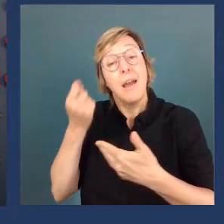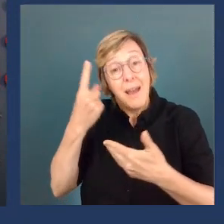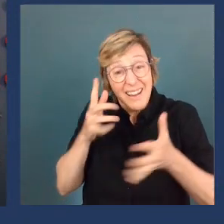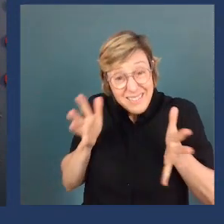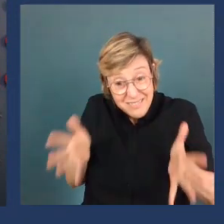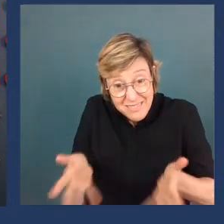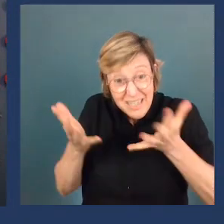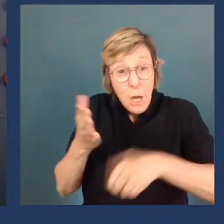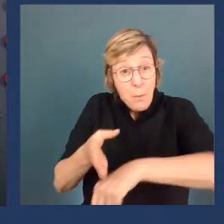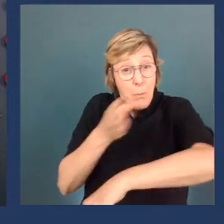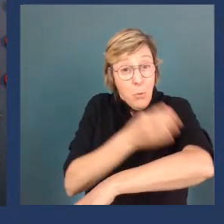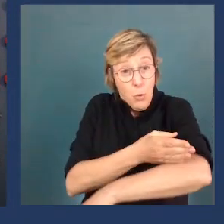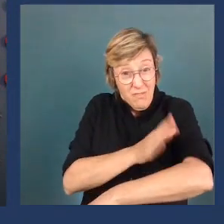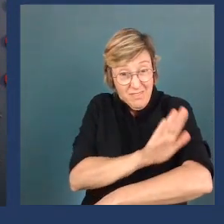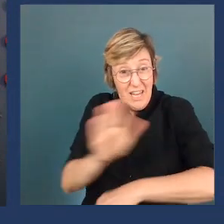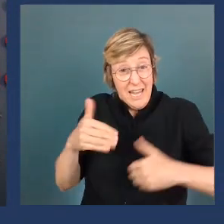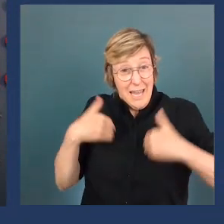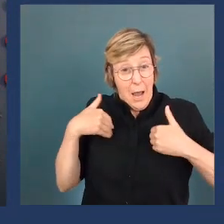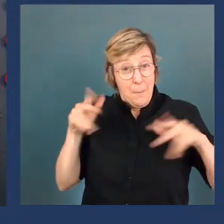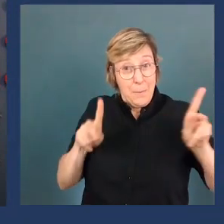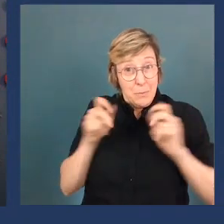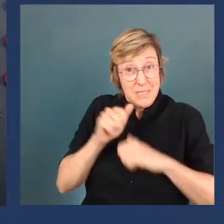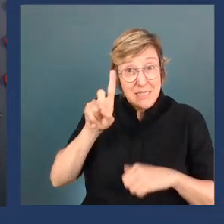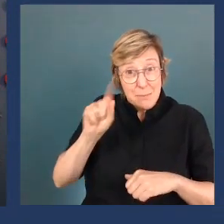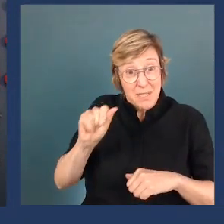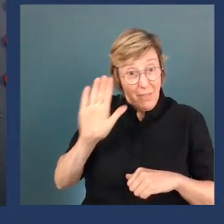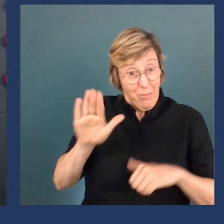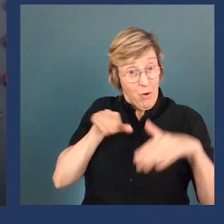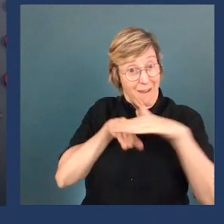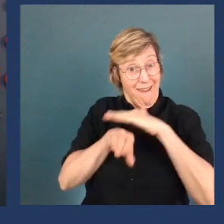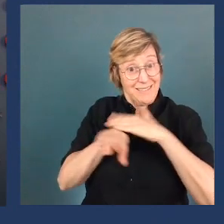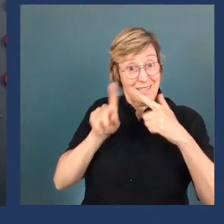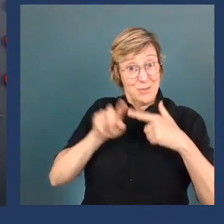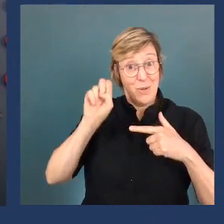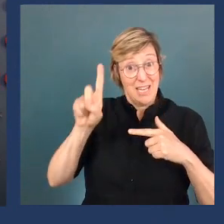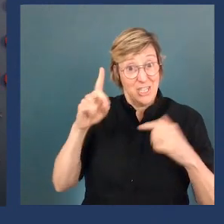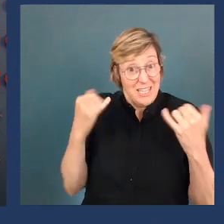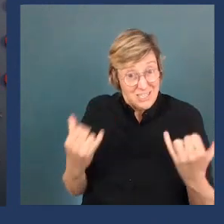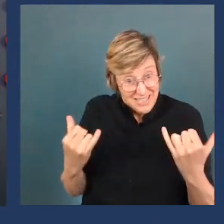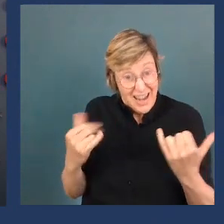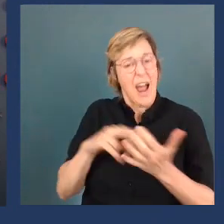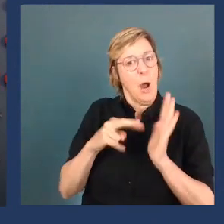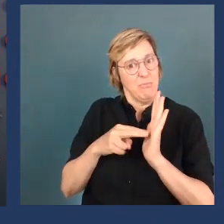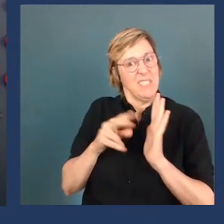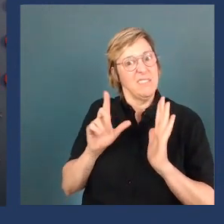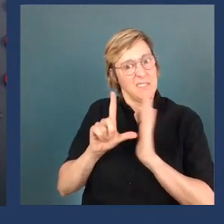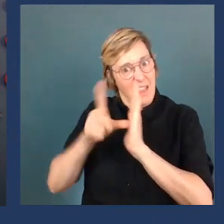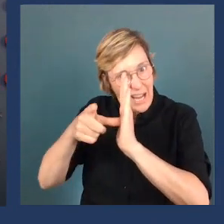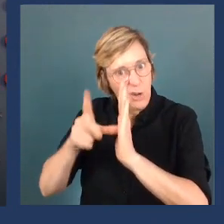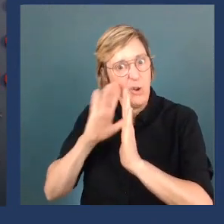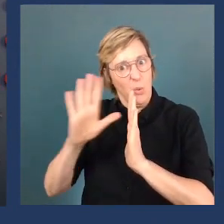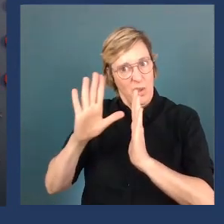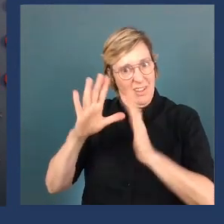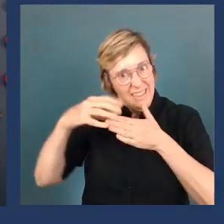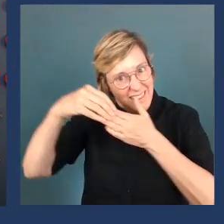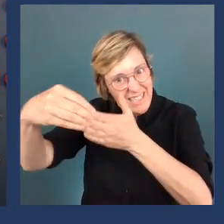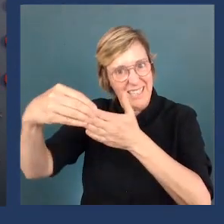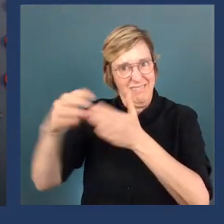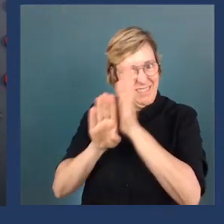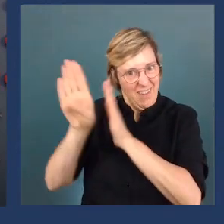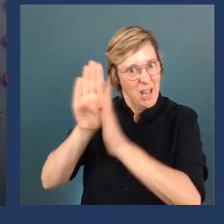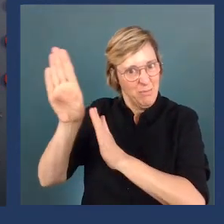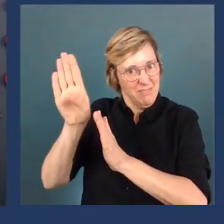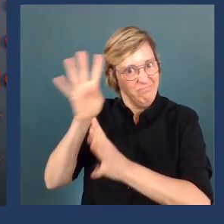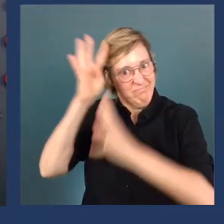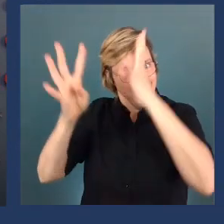will ensure disability talent remains at the core of innovation in the future. Code Jumper is one of the